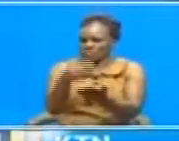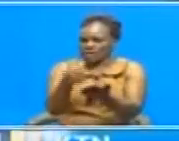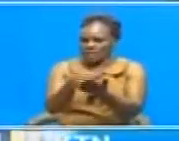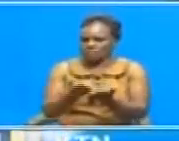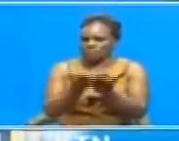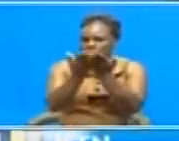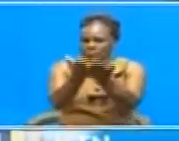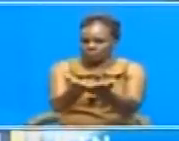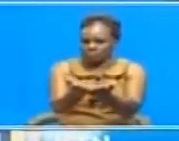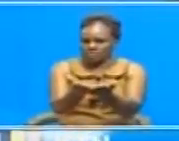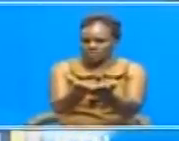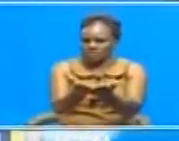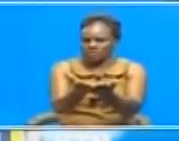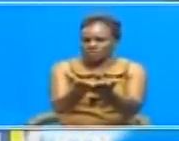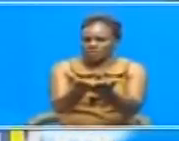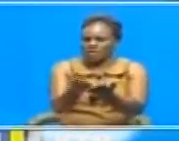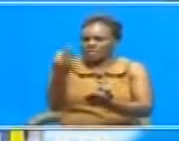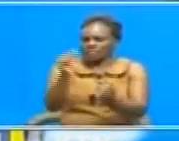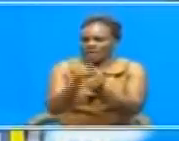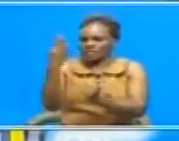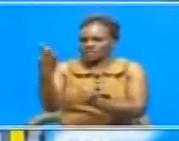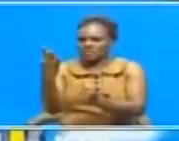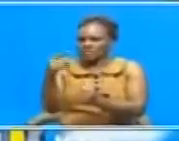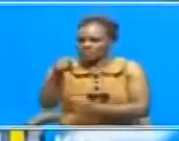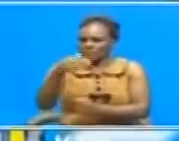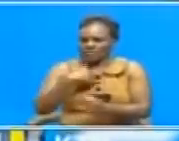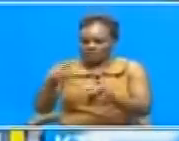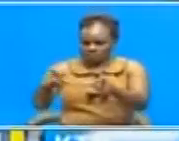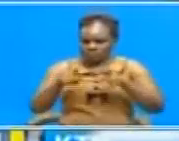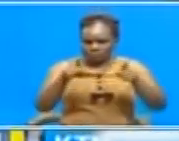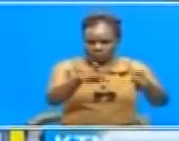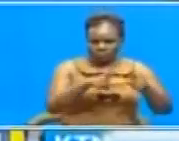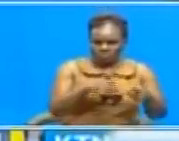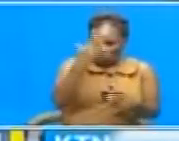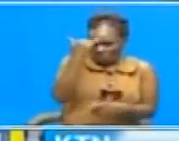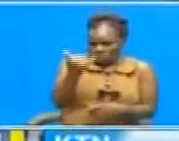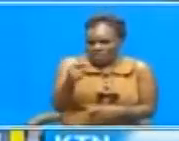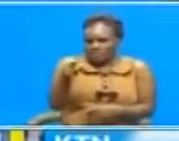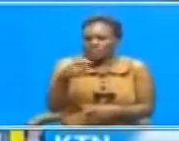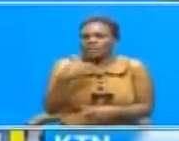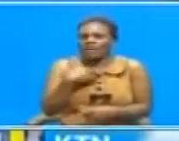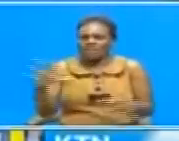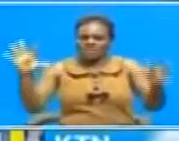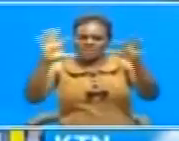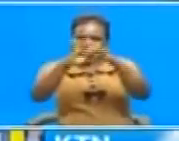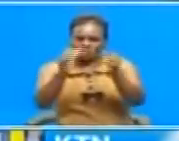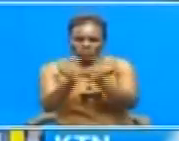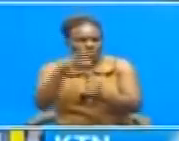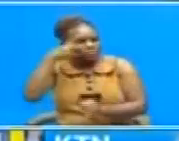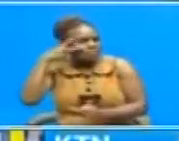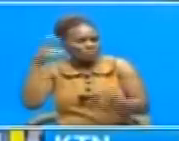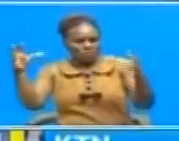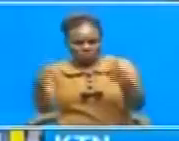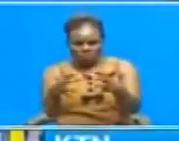remittance providers, who in April saw 13 providers have their licenses suspended over ties with terror group Al-Shabaab. And as